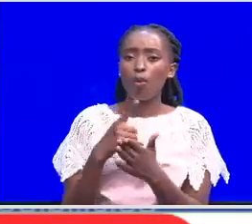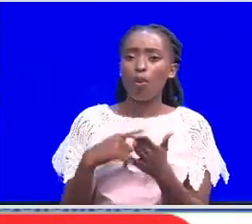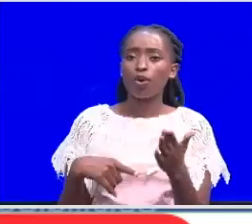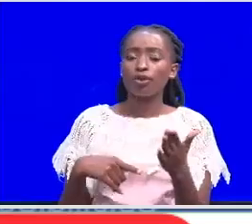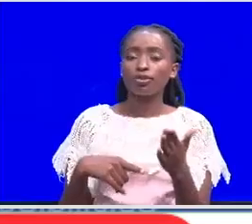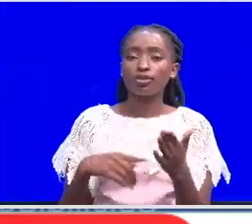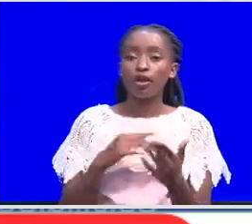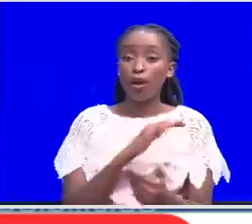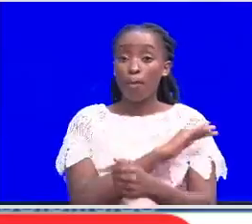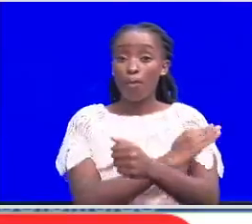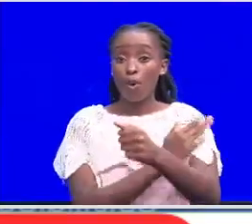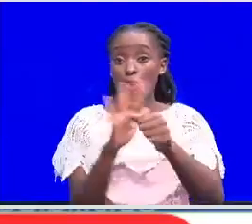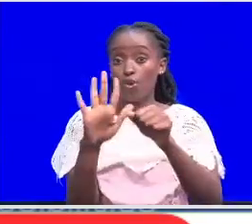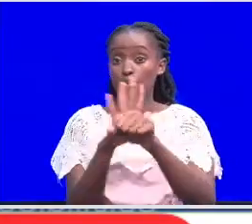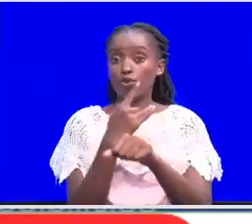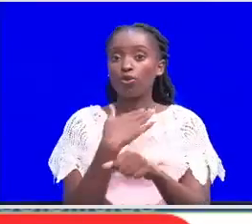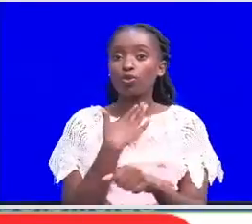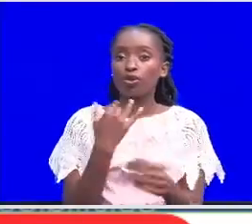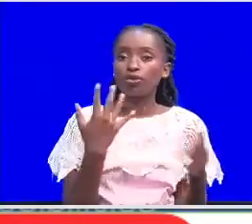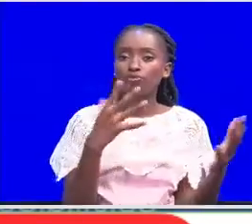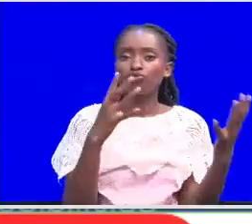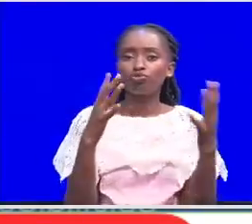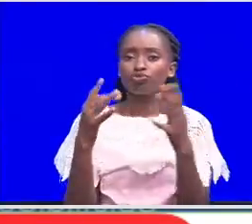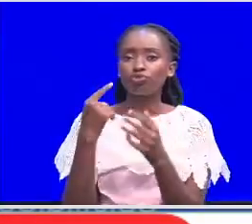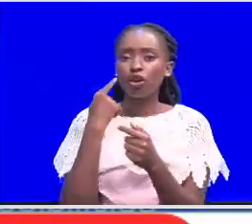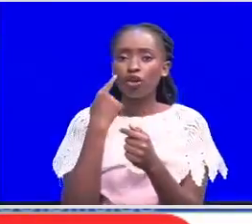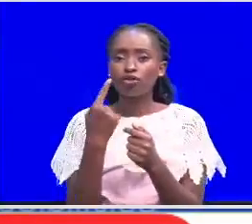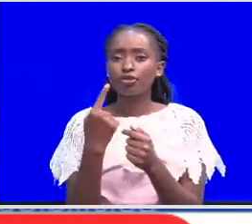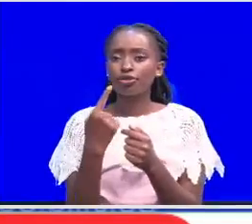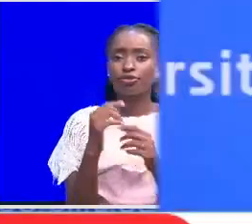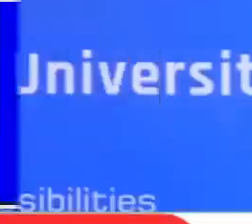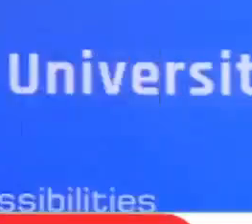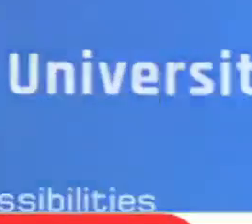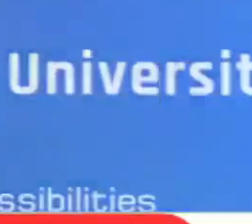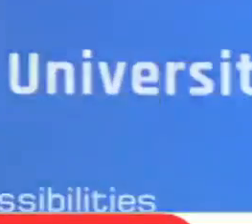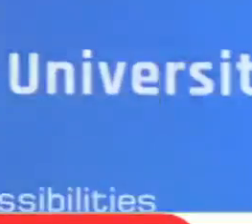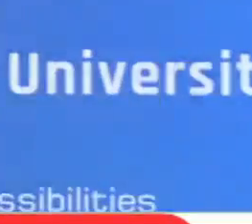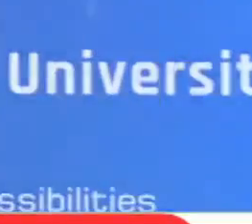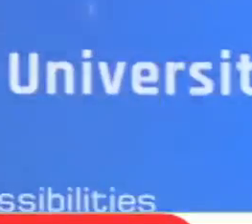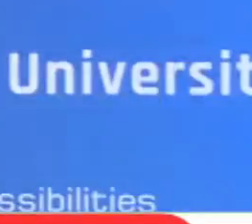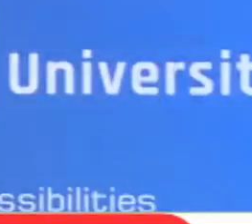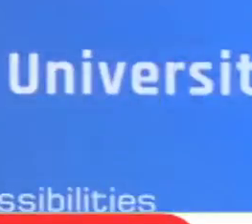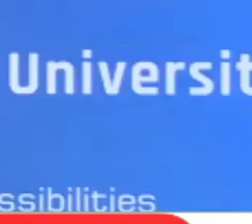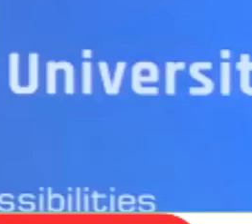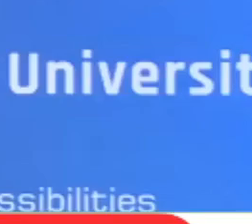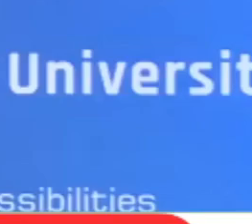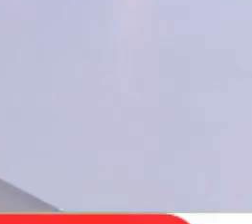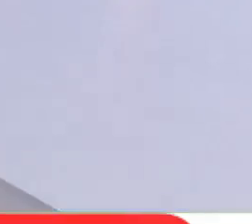They hold senior positions in government, in parliament, in corporations,